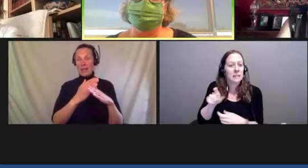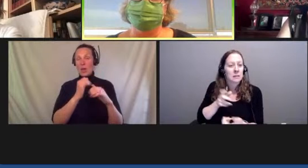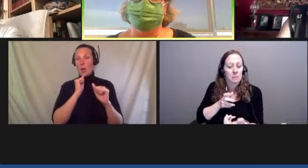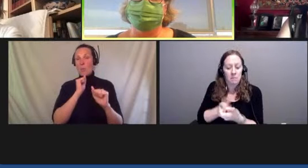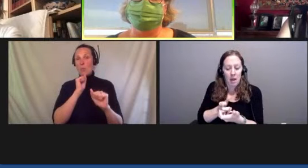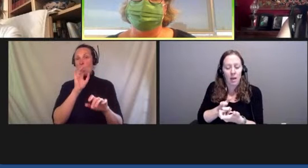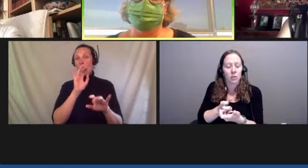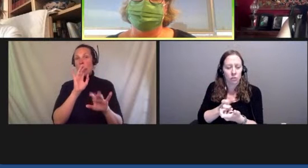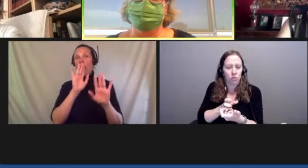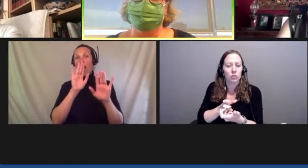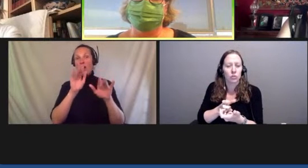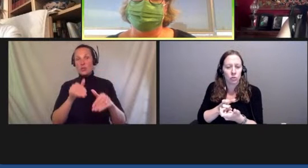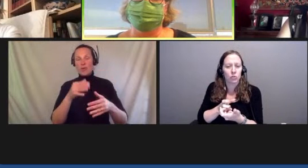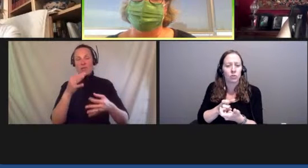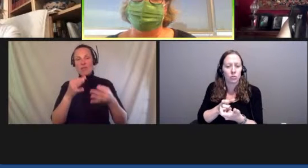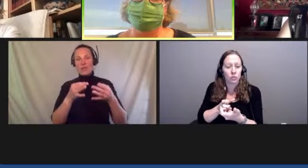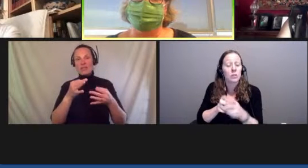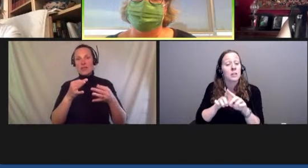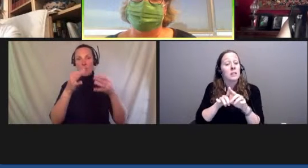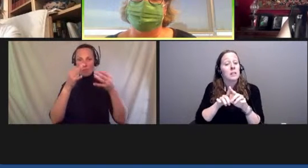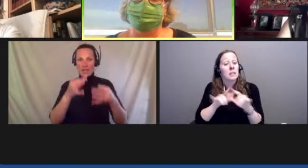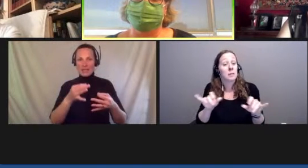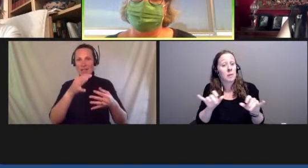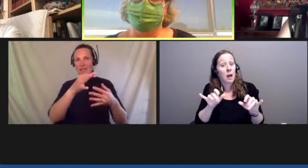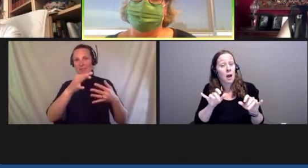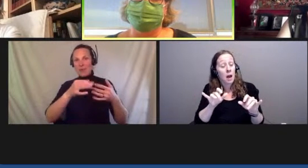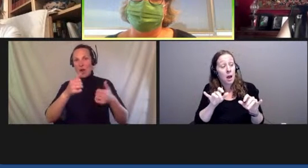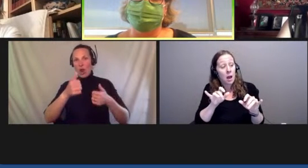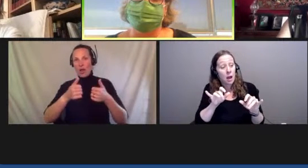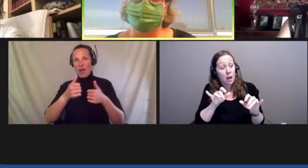with those opportunities to meet the proposed vision, goals, and guiding